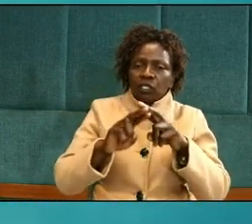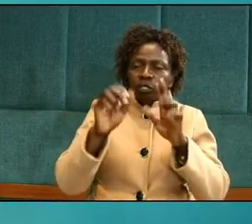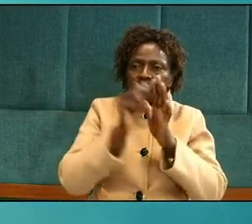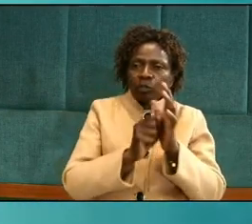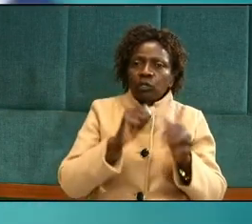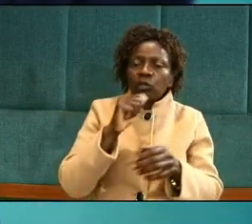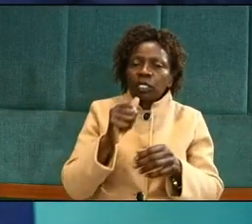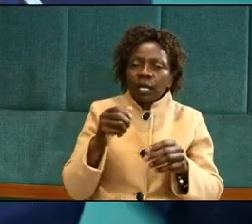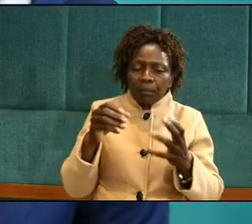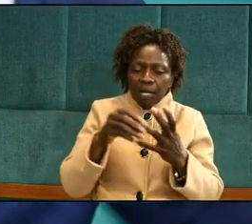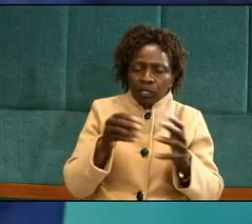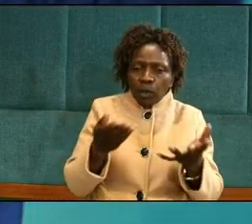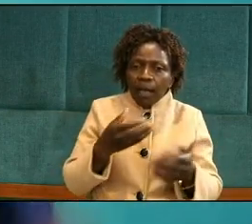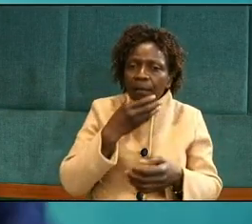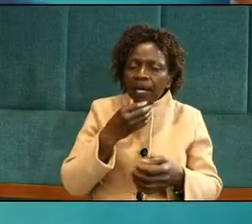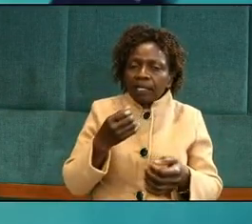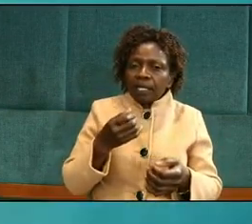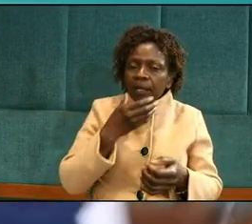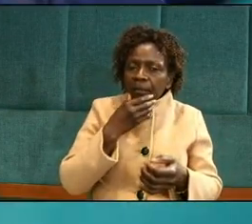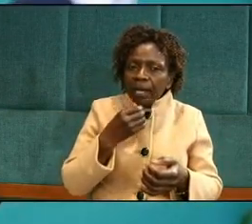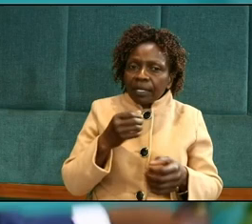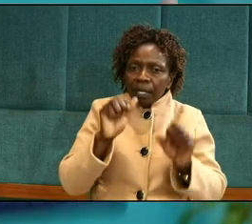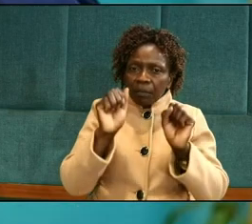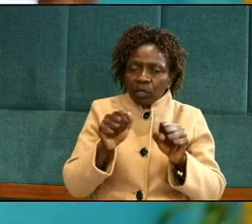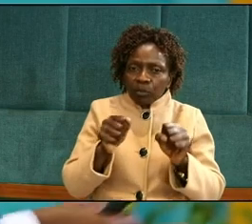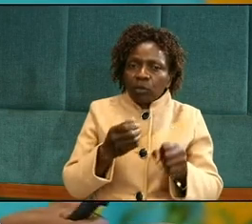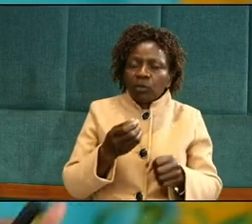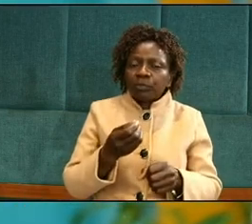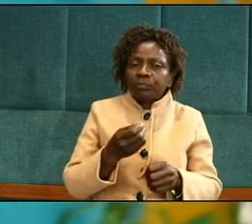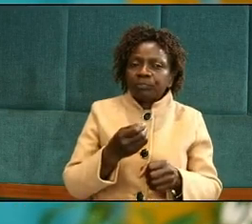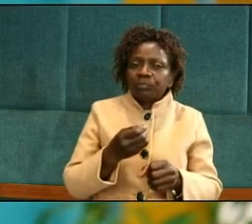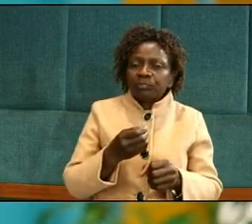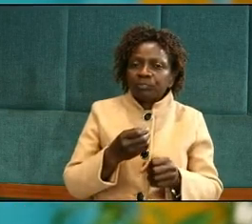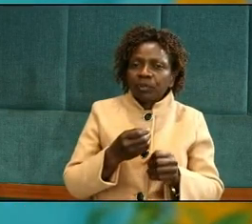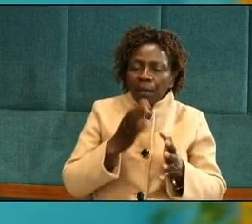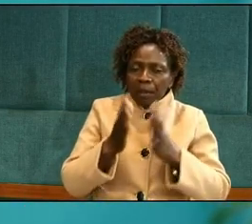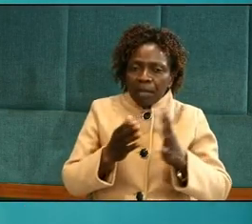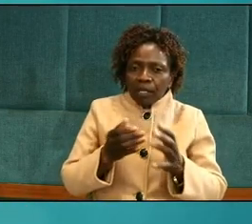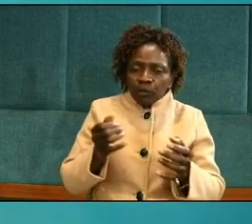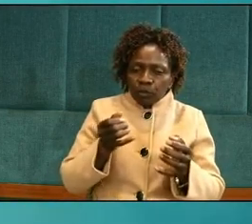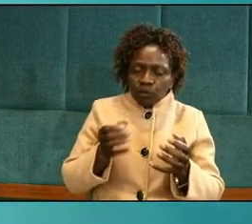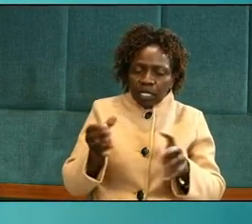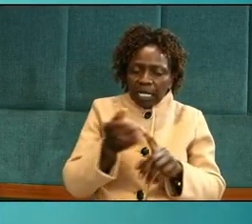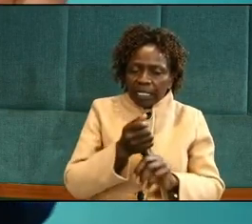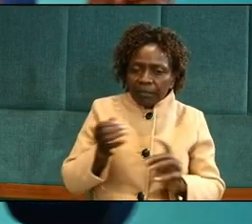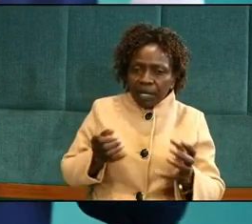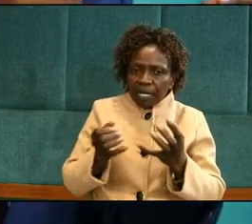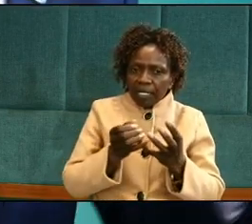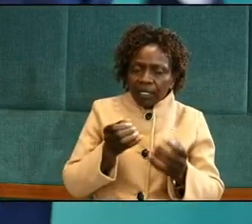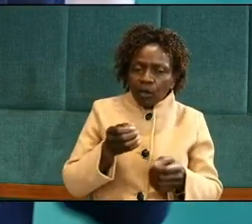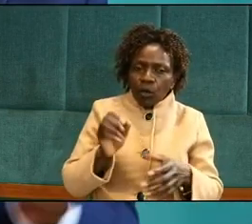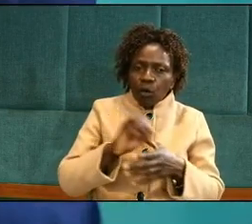a marriage where a man and a man can say we desire to be married, or a woman and a woman desire to be married.